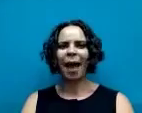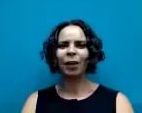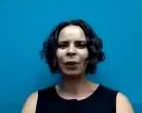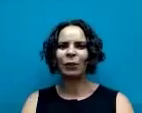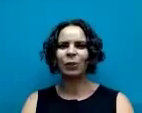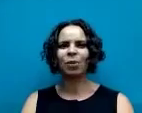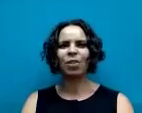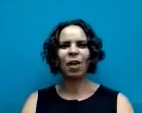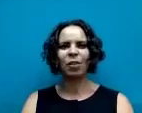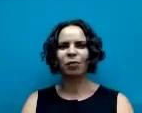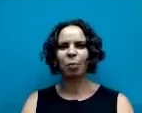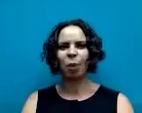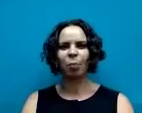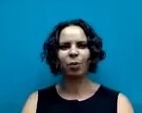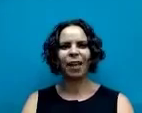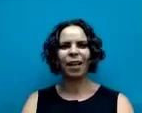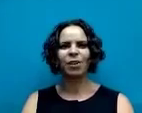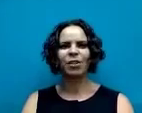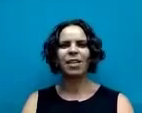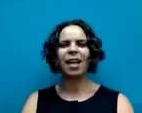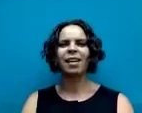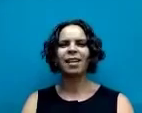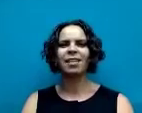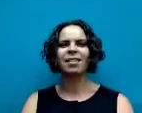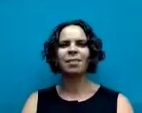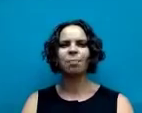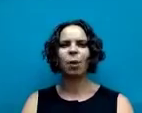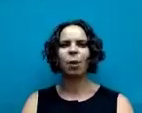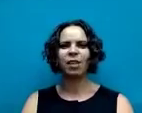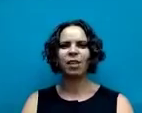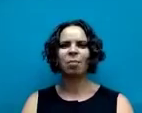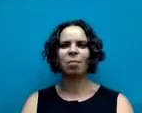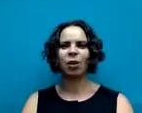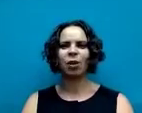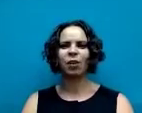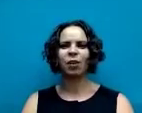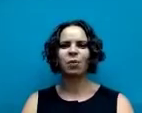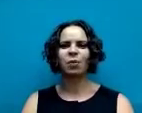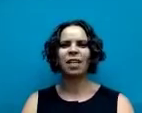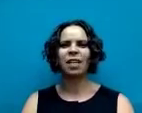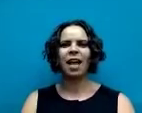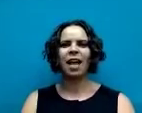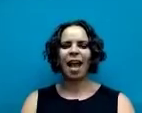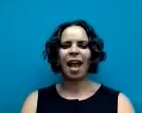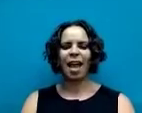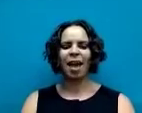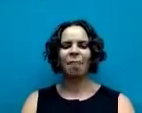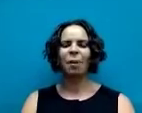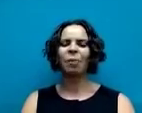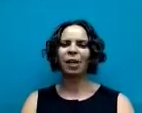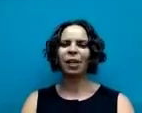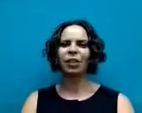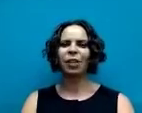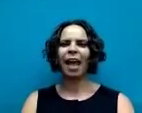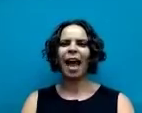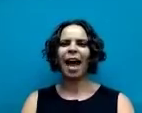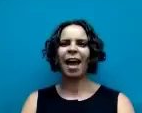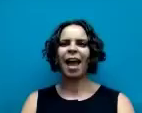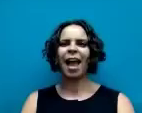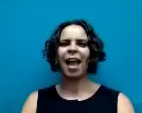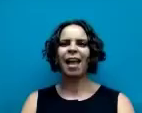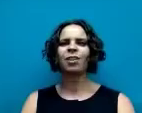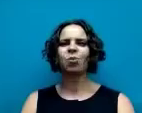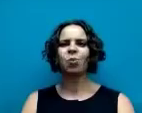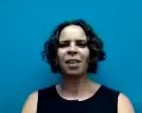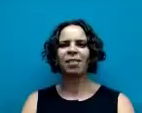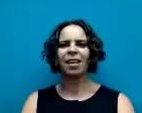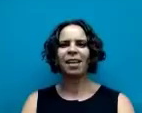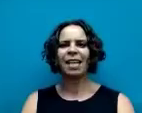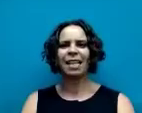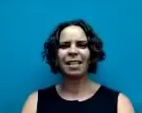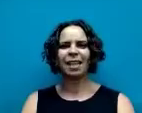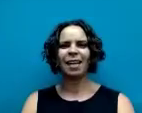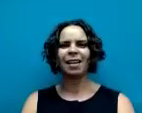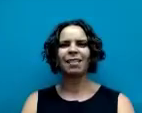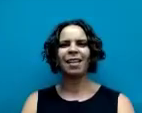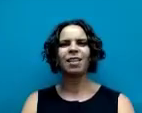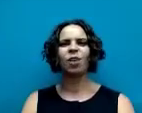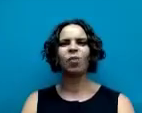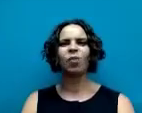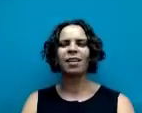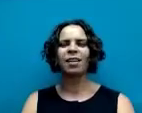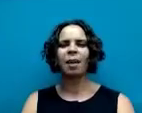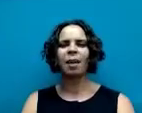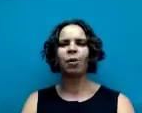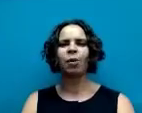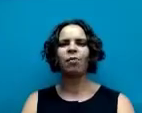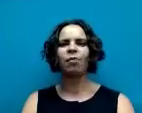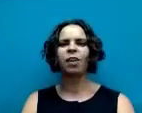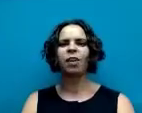tweeting battles with other football players and his post-game interviews. But we're going to look at a tweet that he did that's